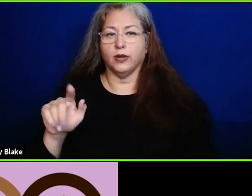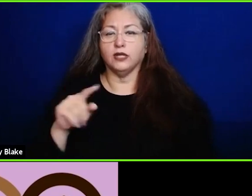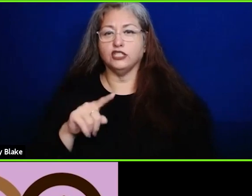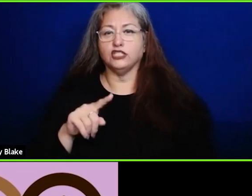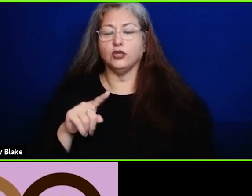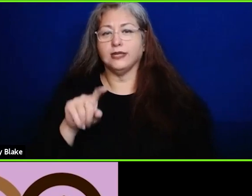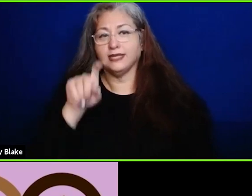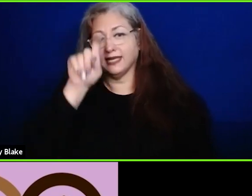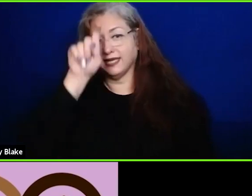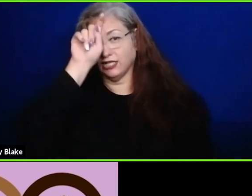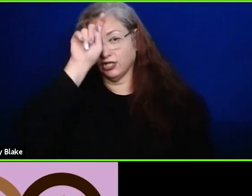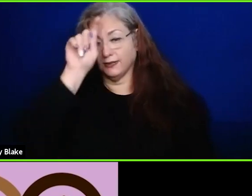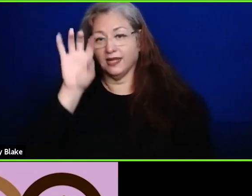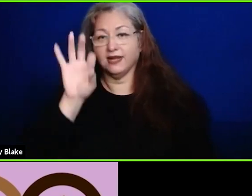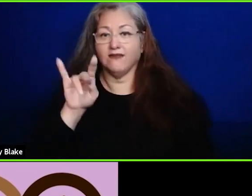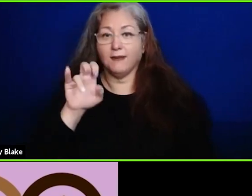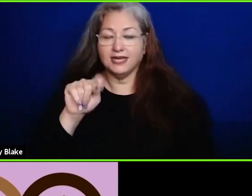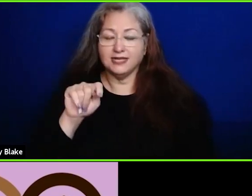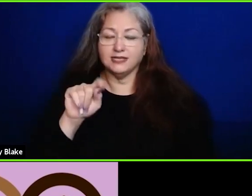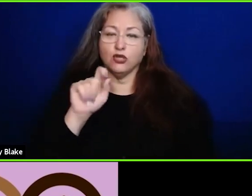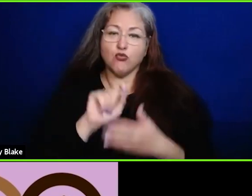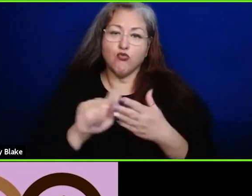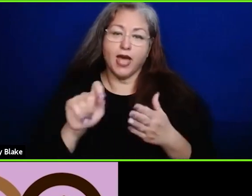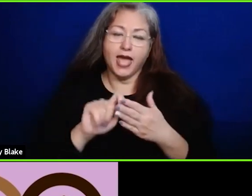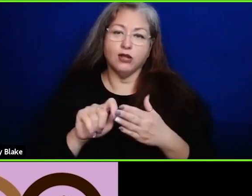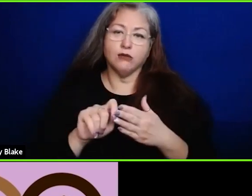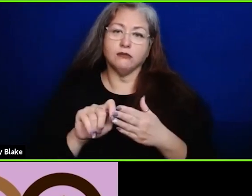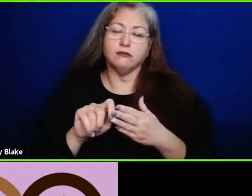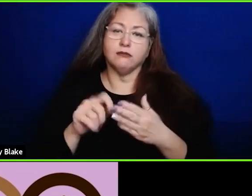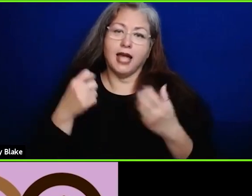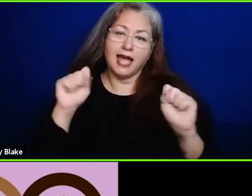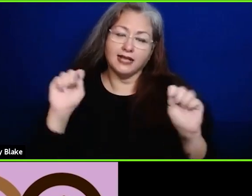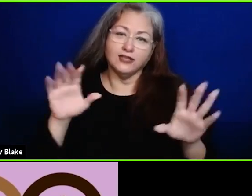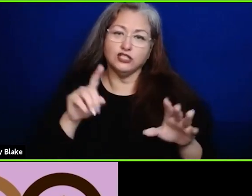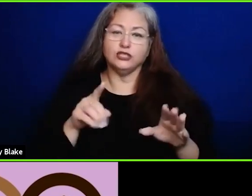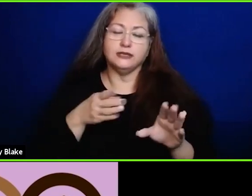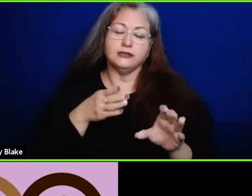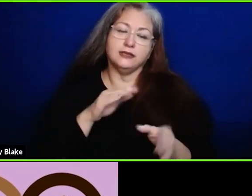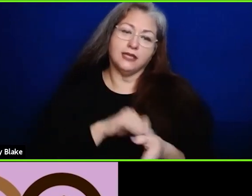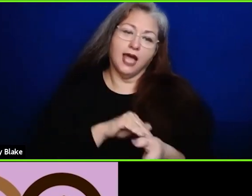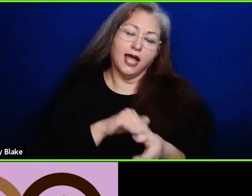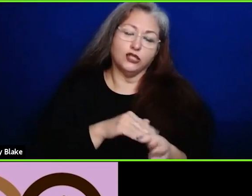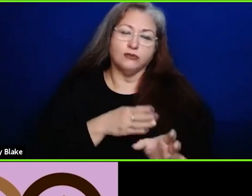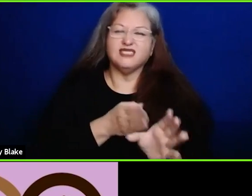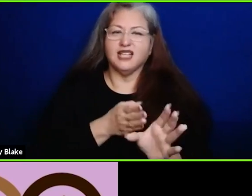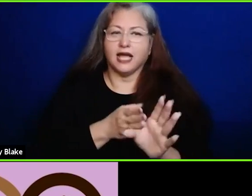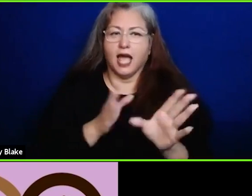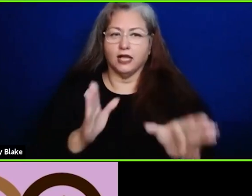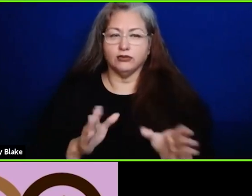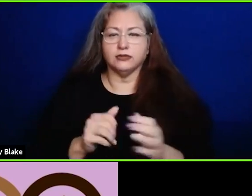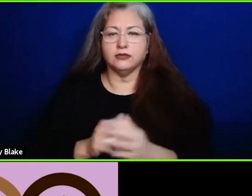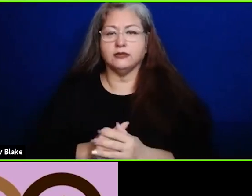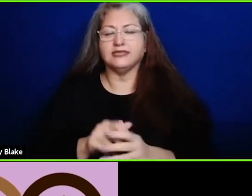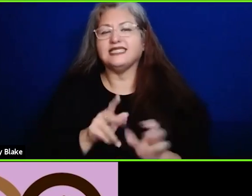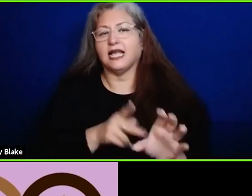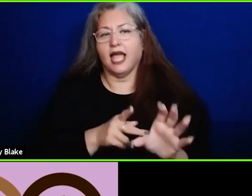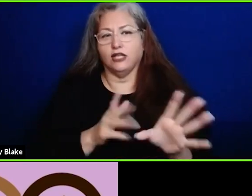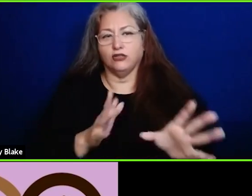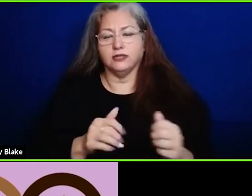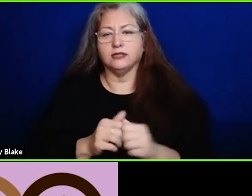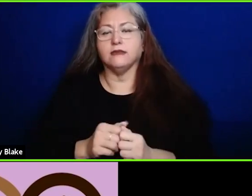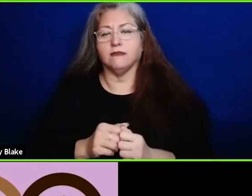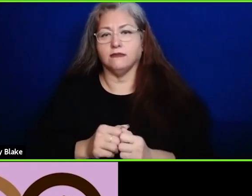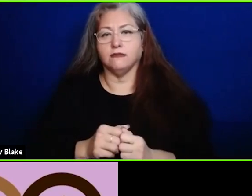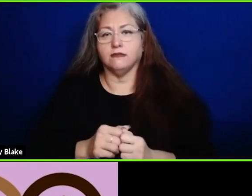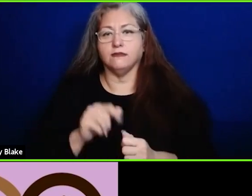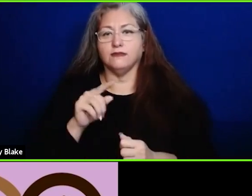Egyptian feminist, writer, activist. She was a physician, a psychiatrist. She was,